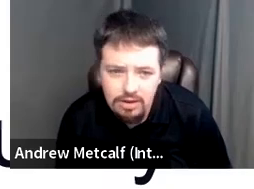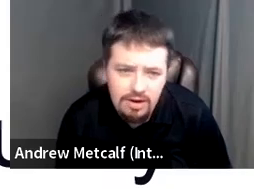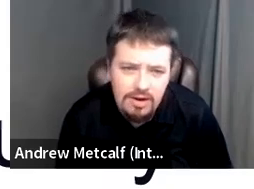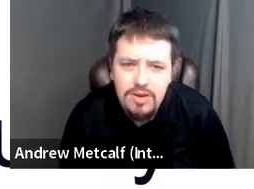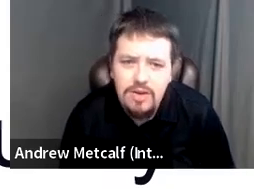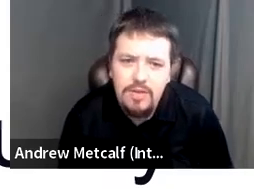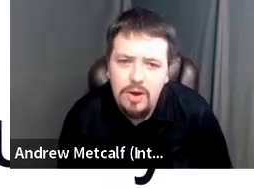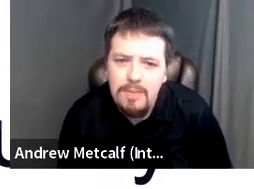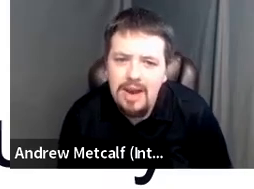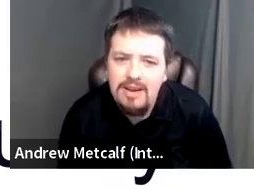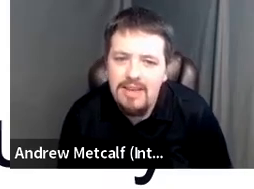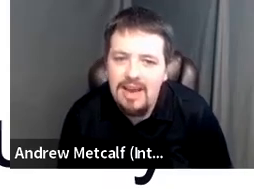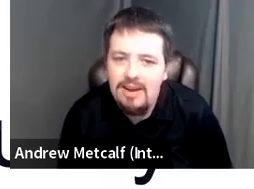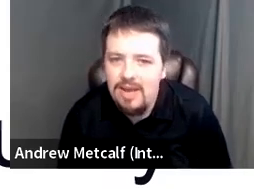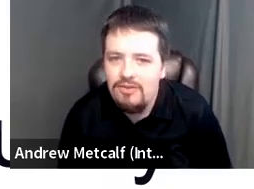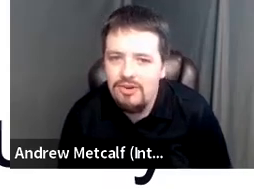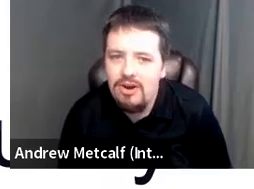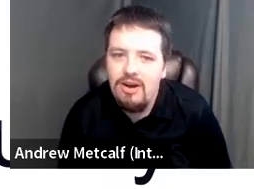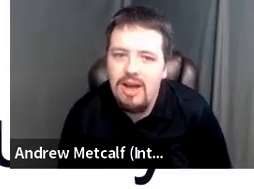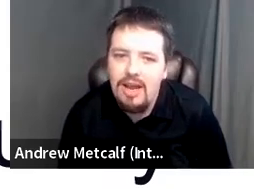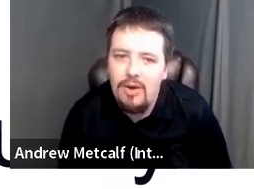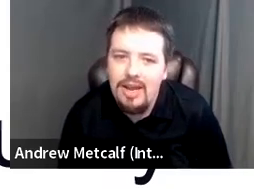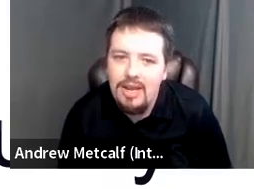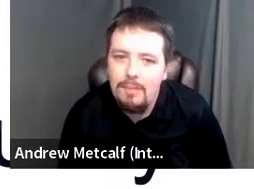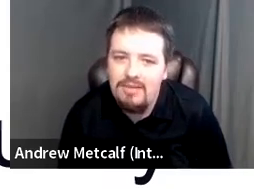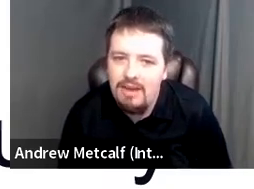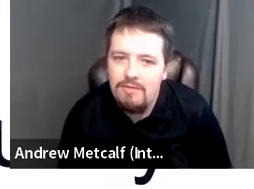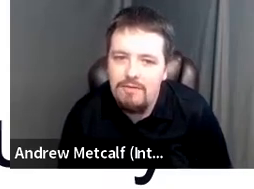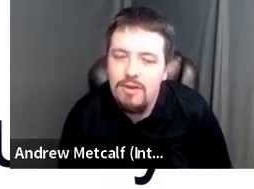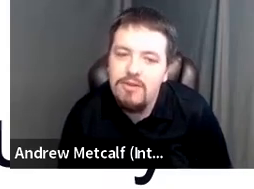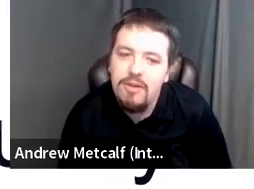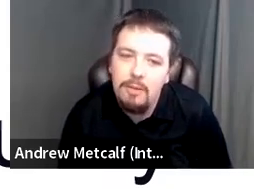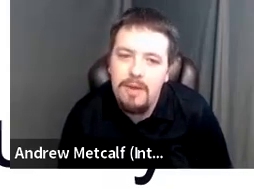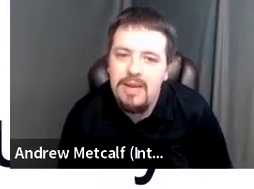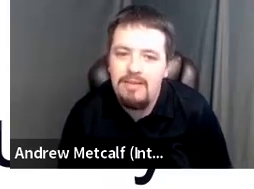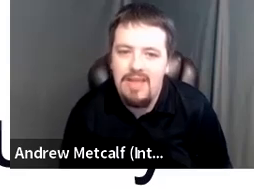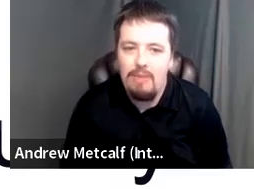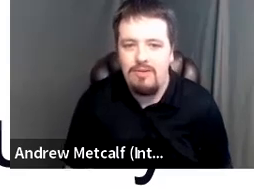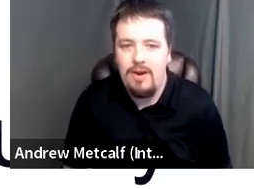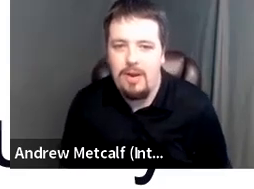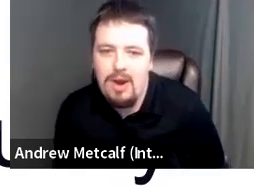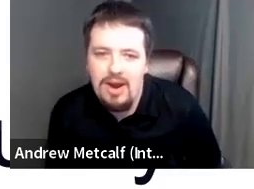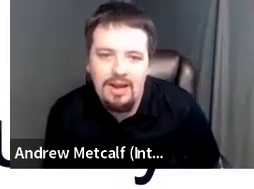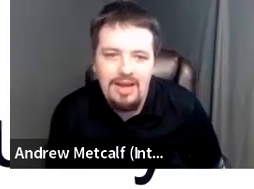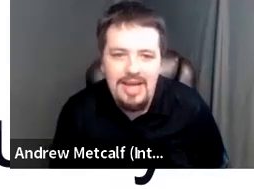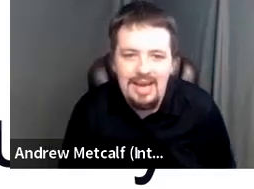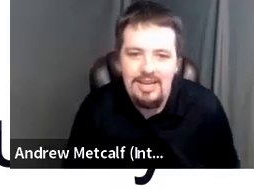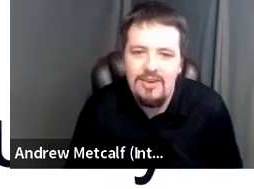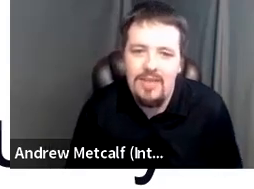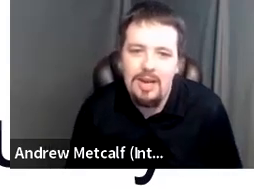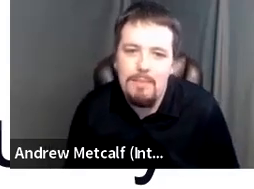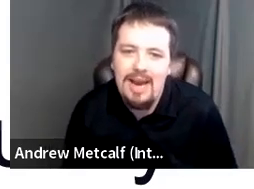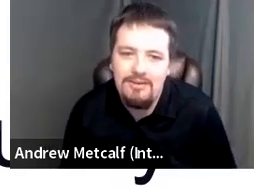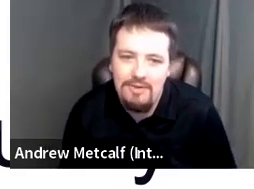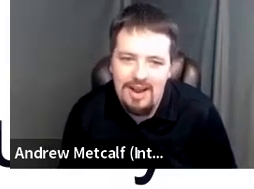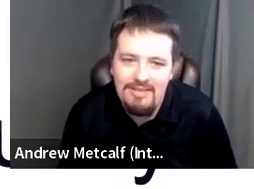And Leclerc thought about it and decided, okay, sure. I can come and stay for a few years and help them get established there in America and teach,